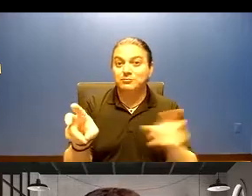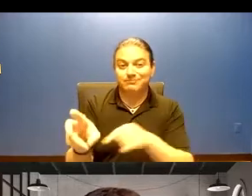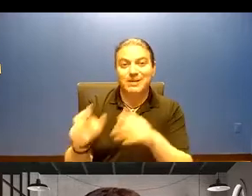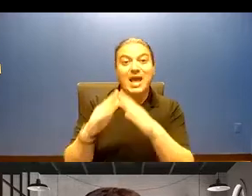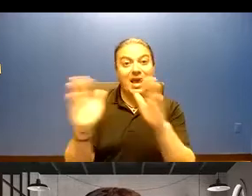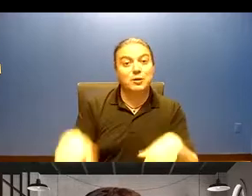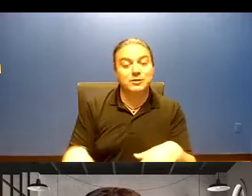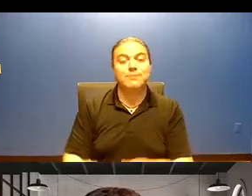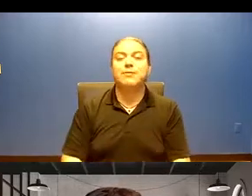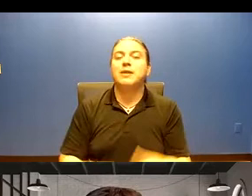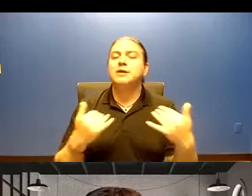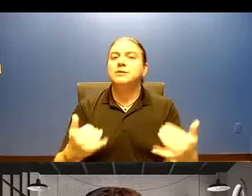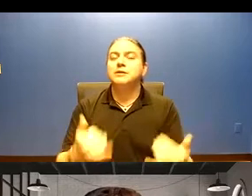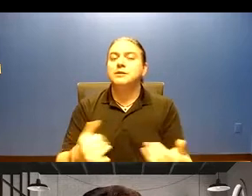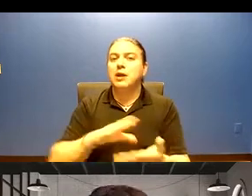the diverse